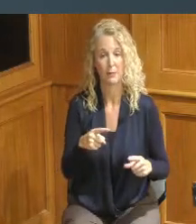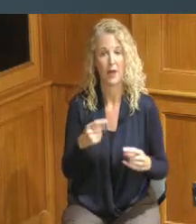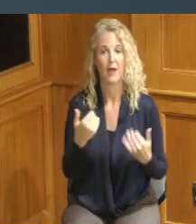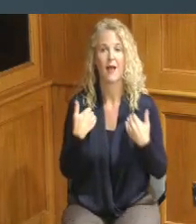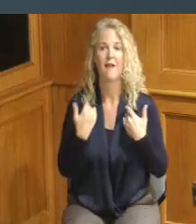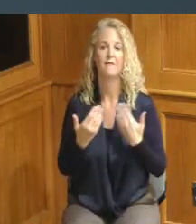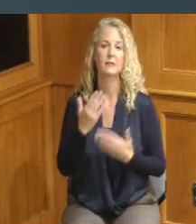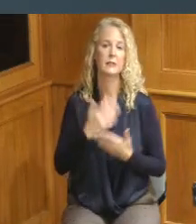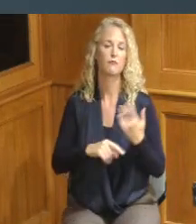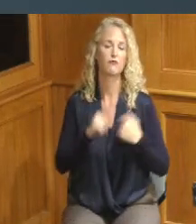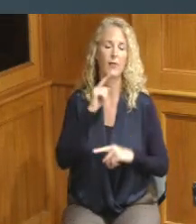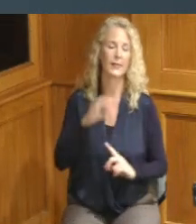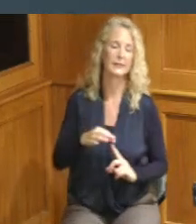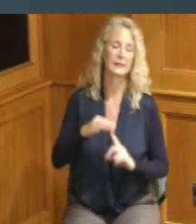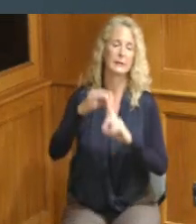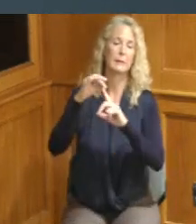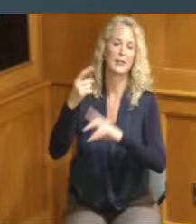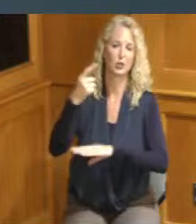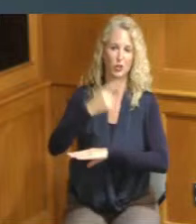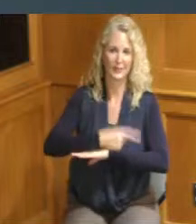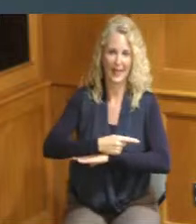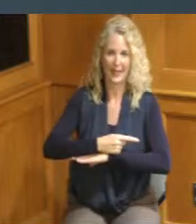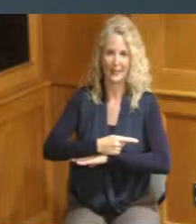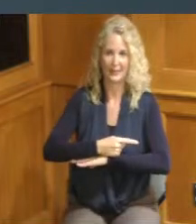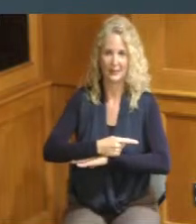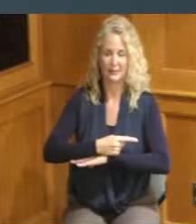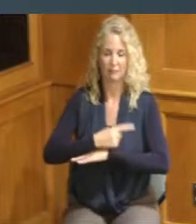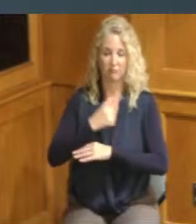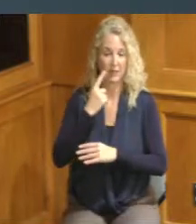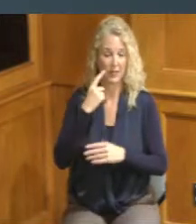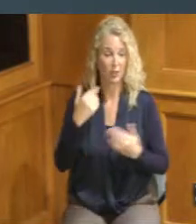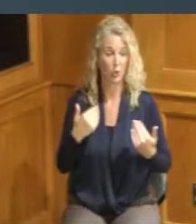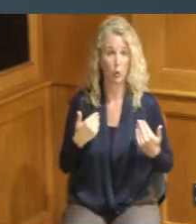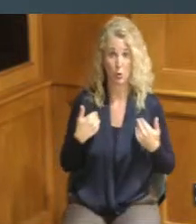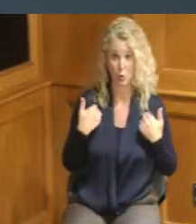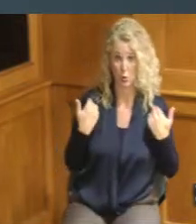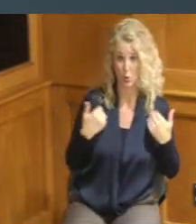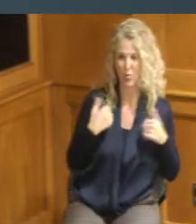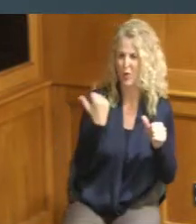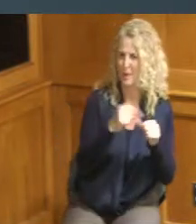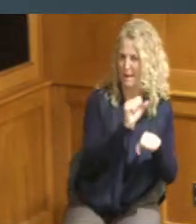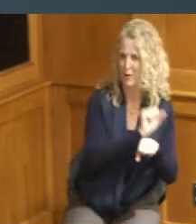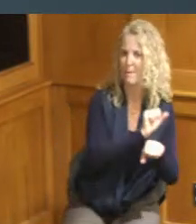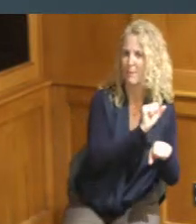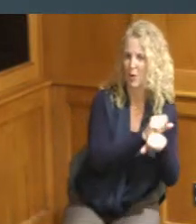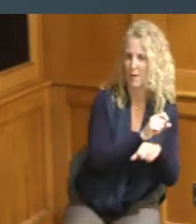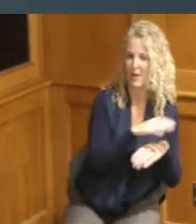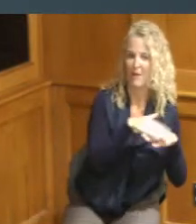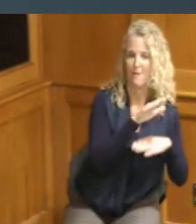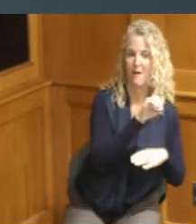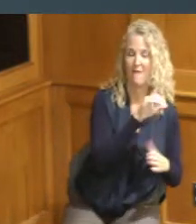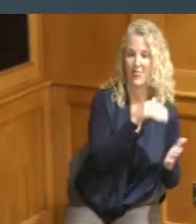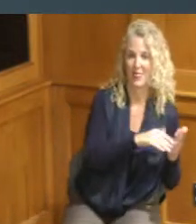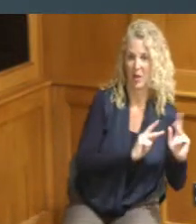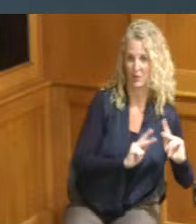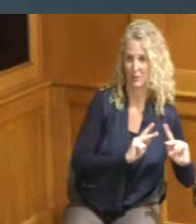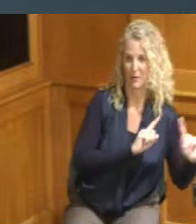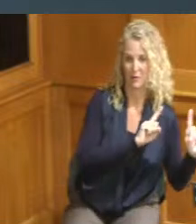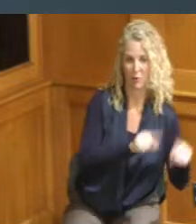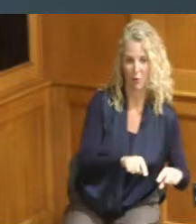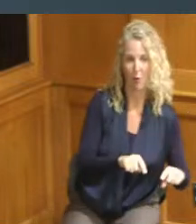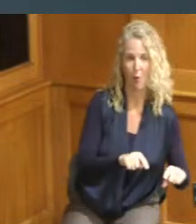can really hone in. And we've done it for youth employment, where 1,000 youth showed up for employment and